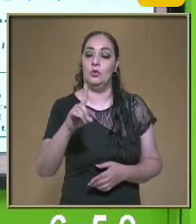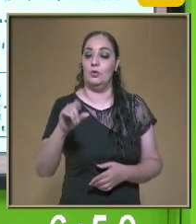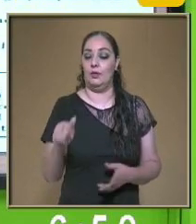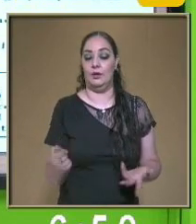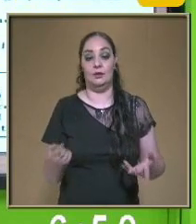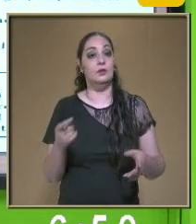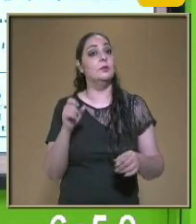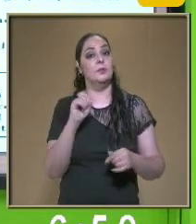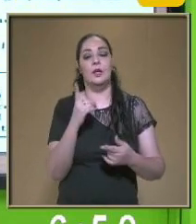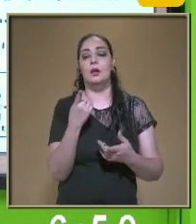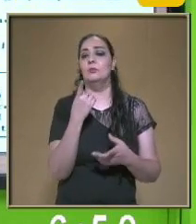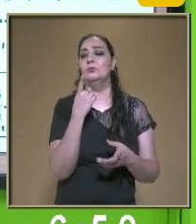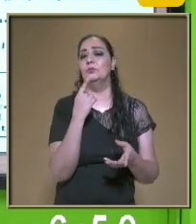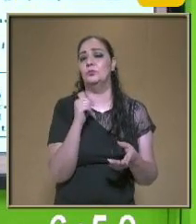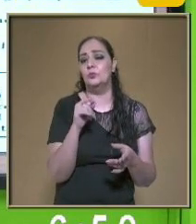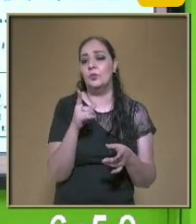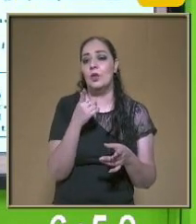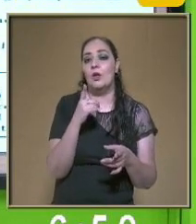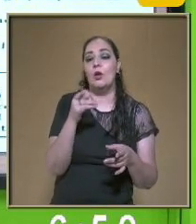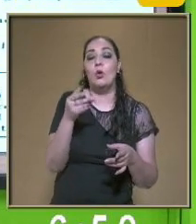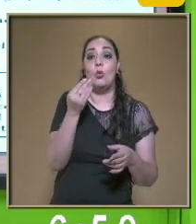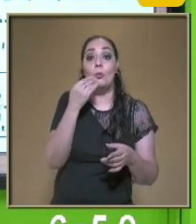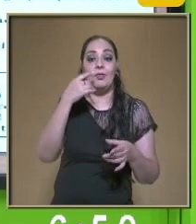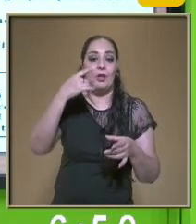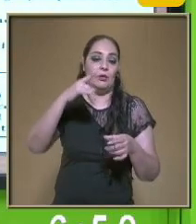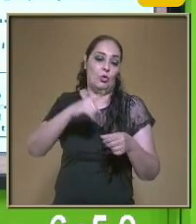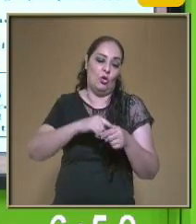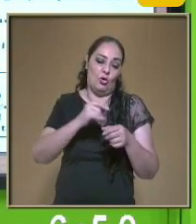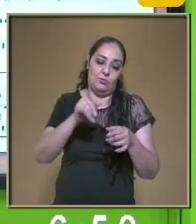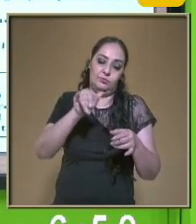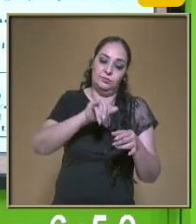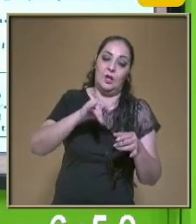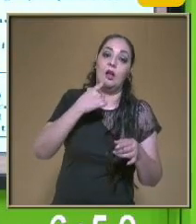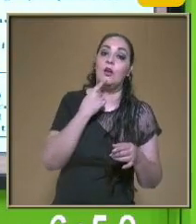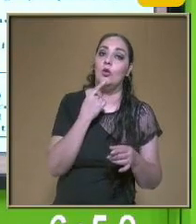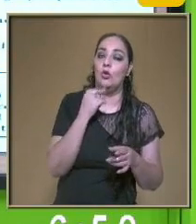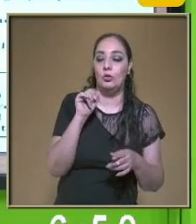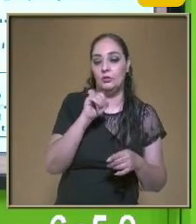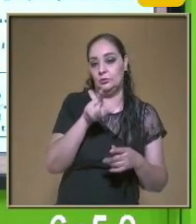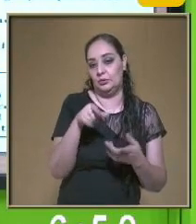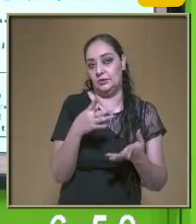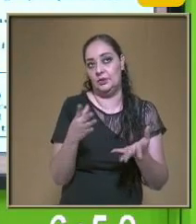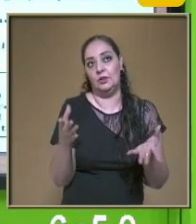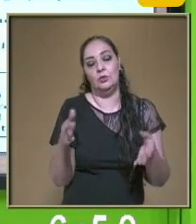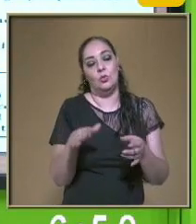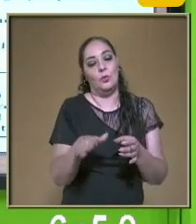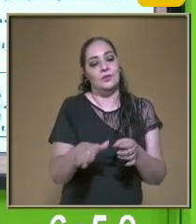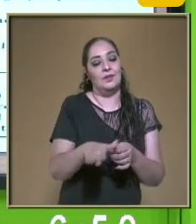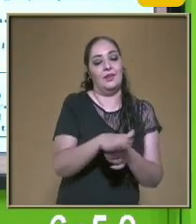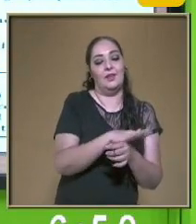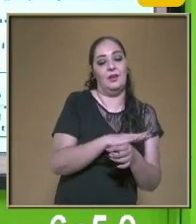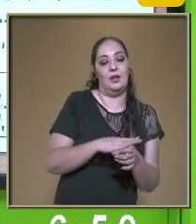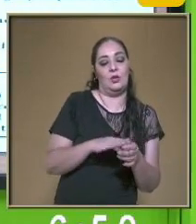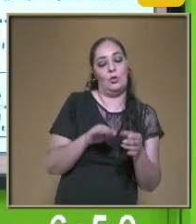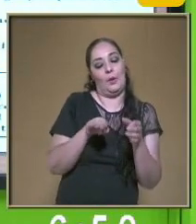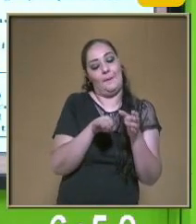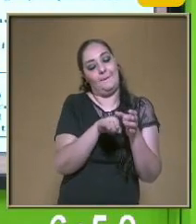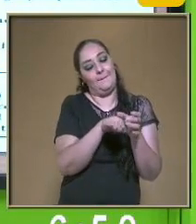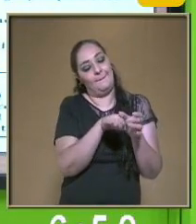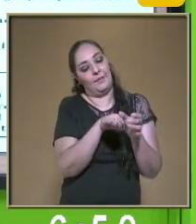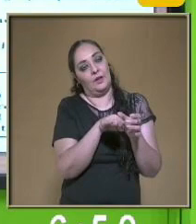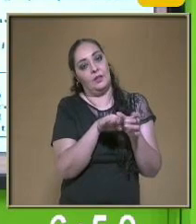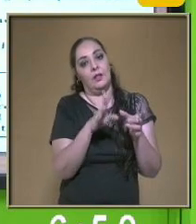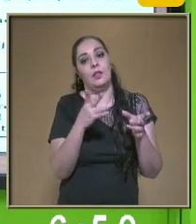then we have the indications class. Okay, fill your cup just with over half full